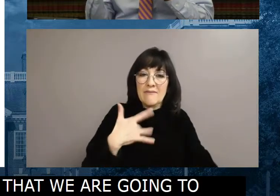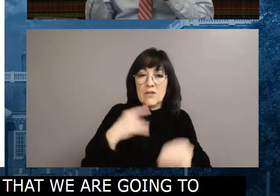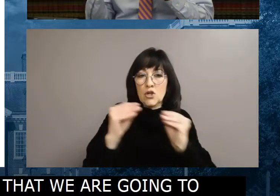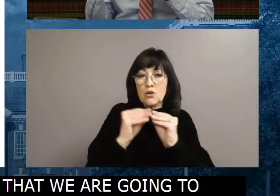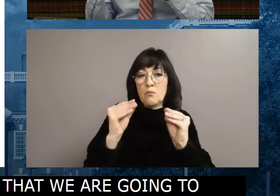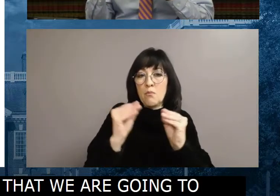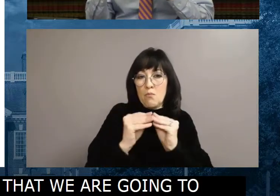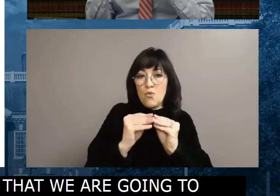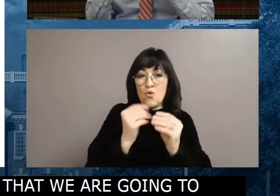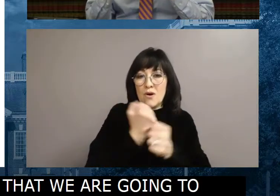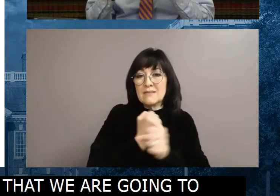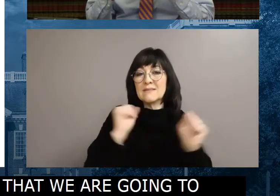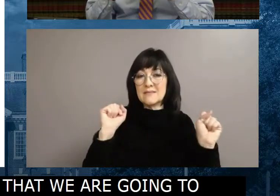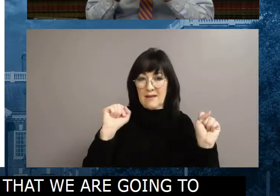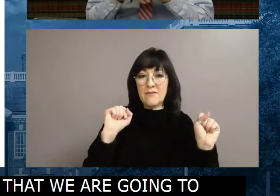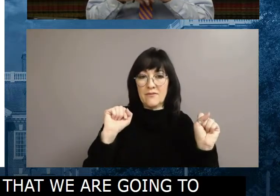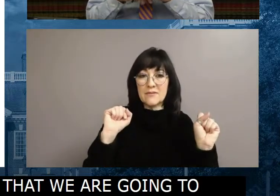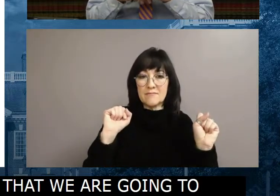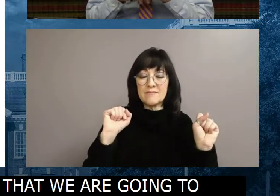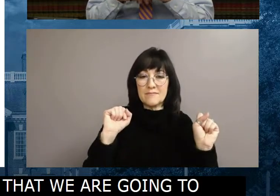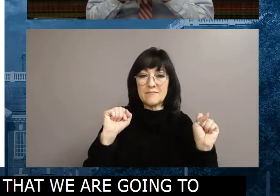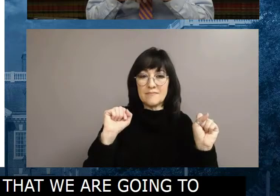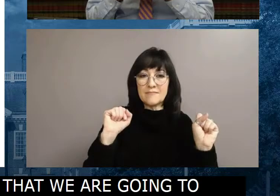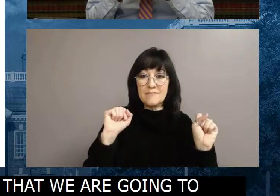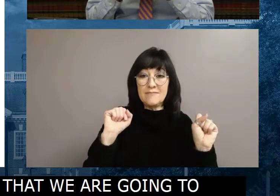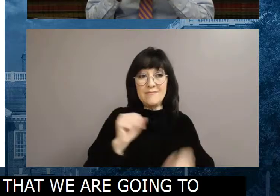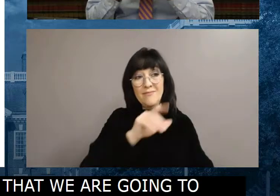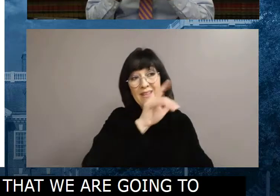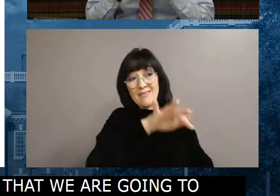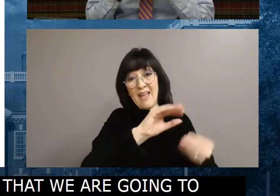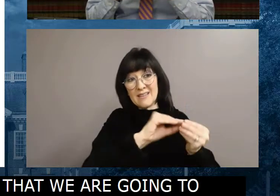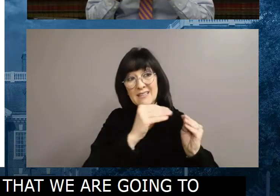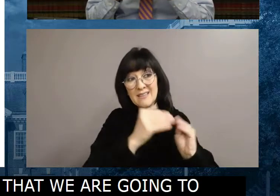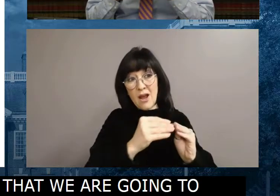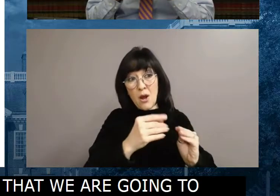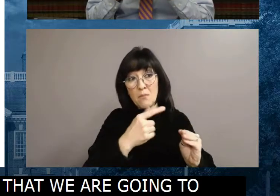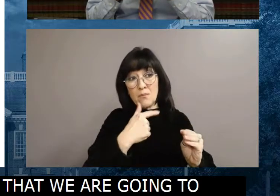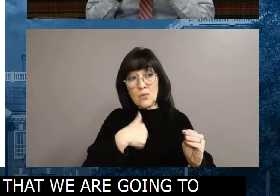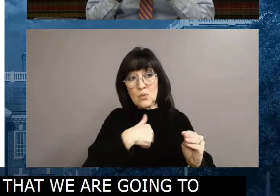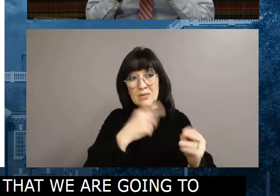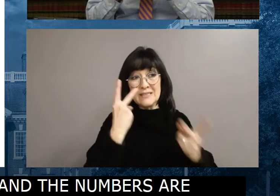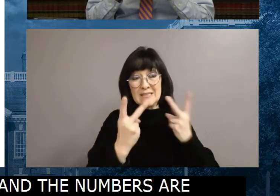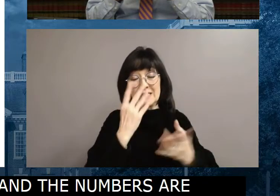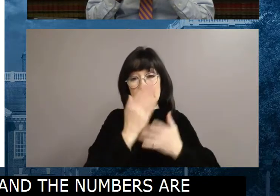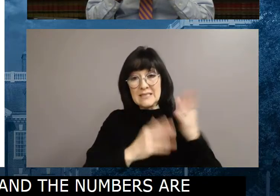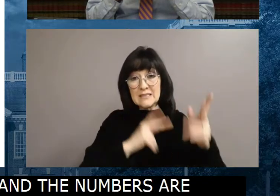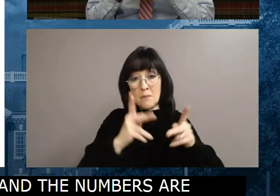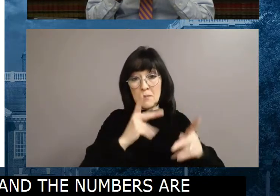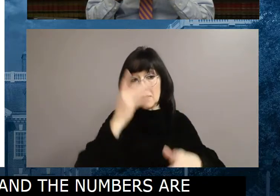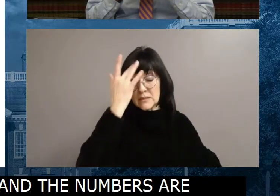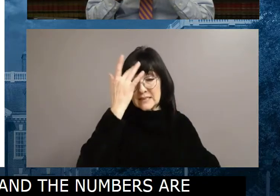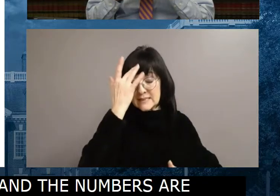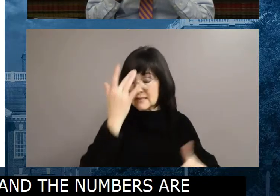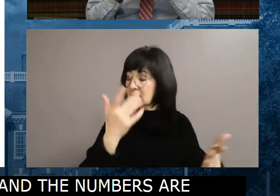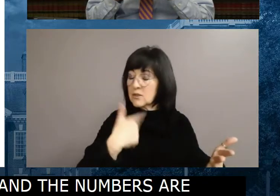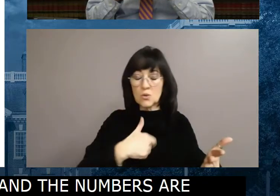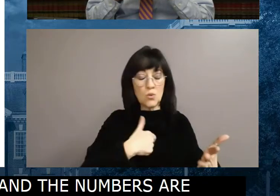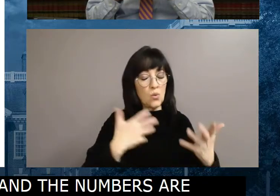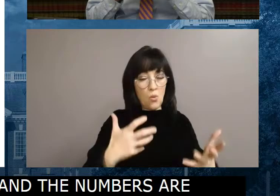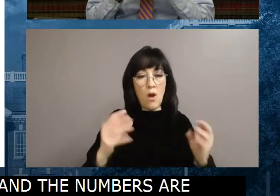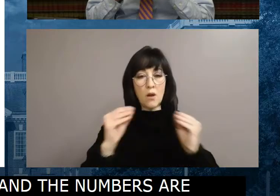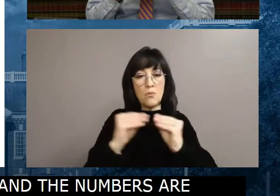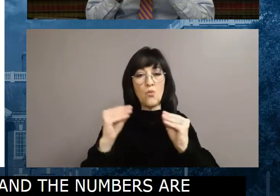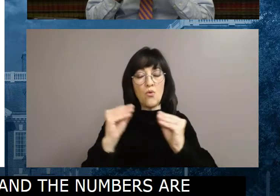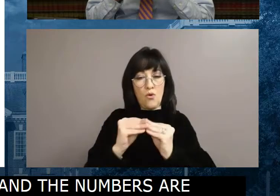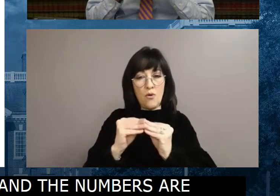are ramping up, and we have to keep the supply moving, which is the main reason we're moving to opening up our registration